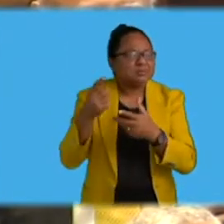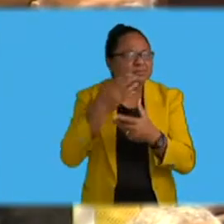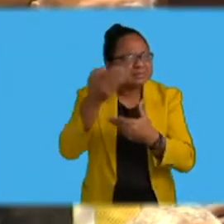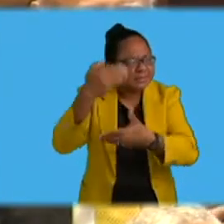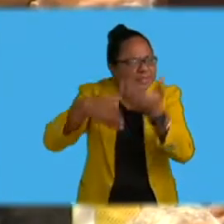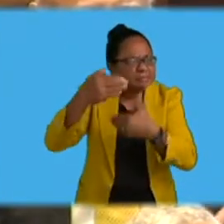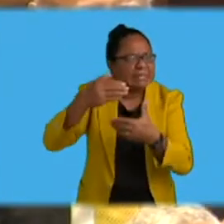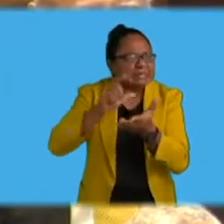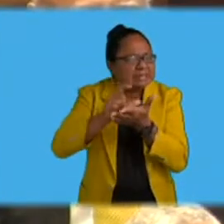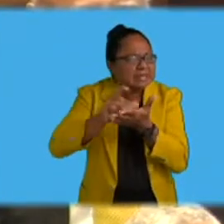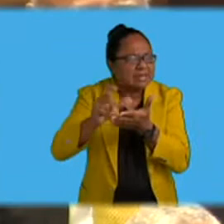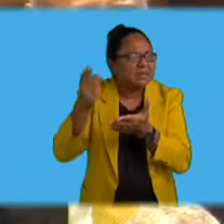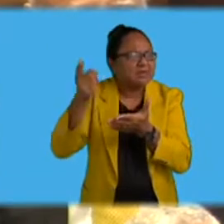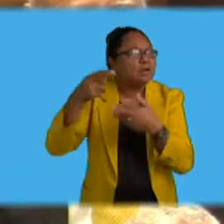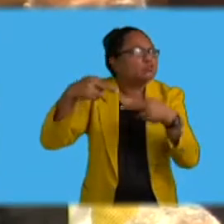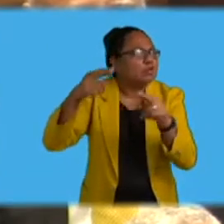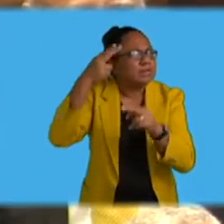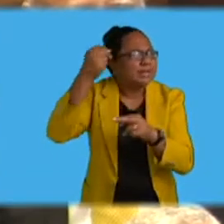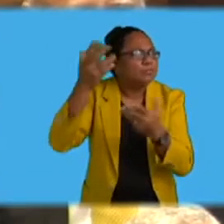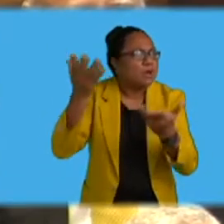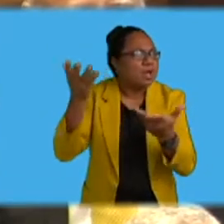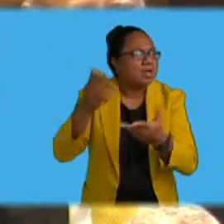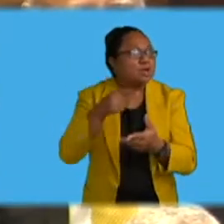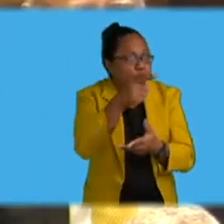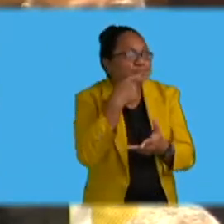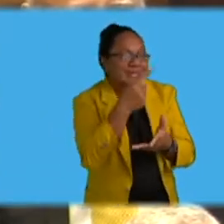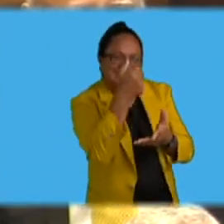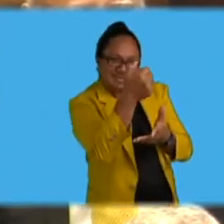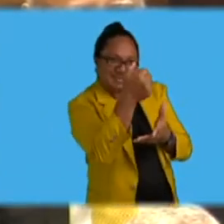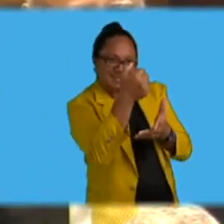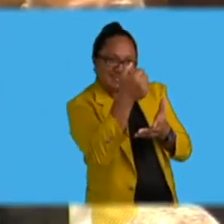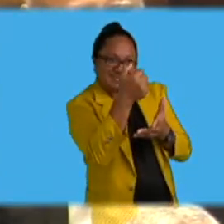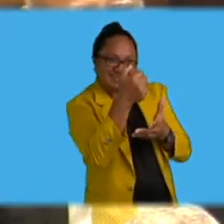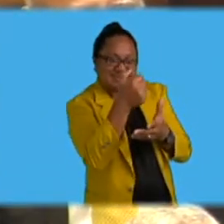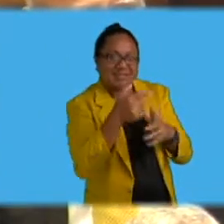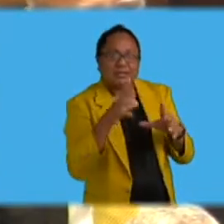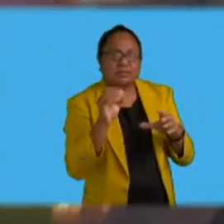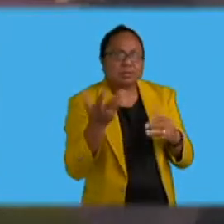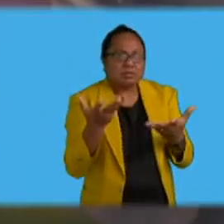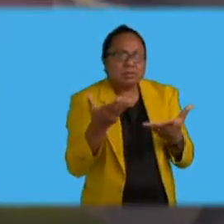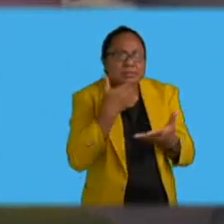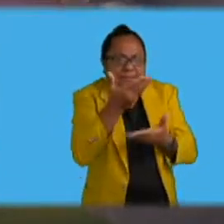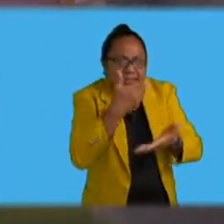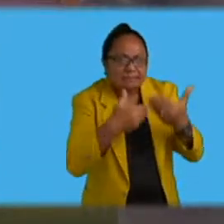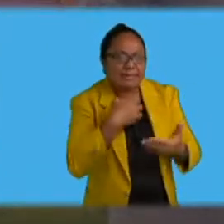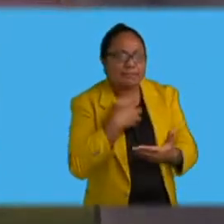that? What are these roads? You identified 6. Thank you, Honorable Minister. Yeah.